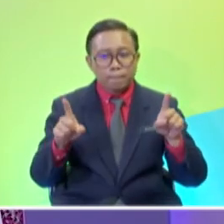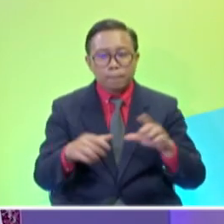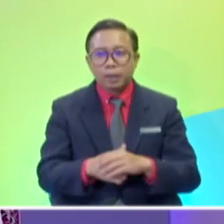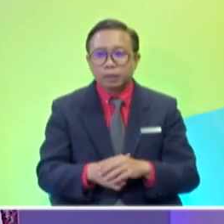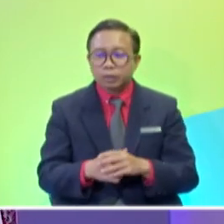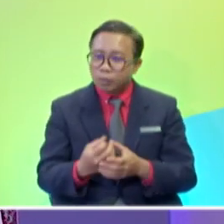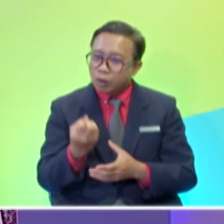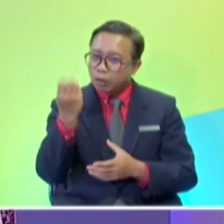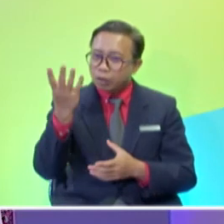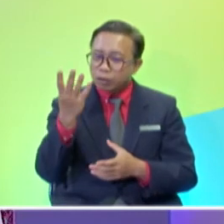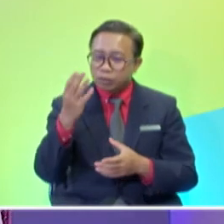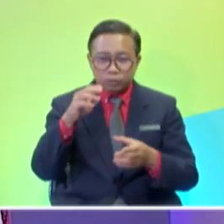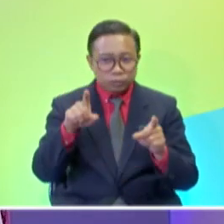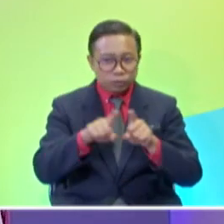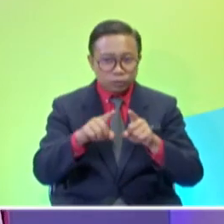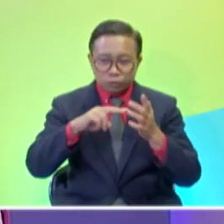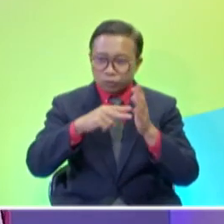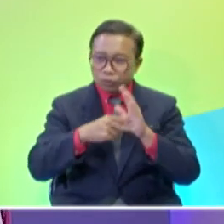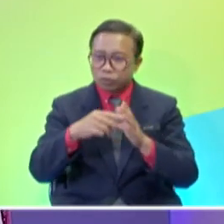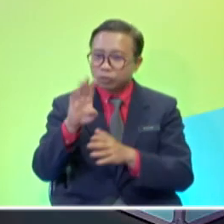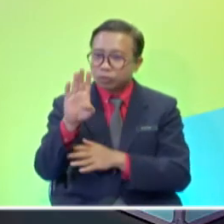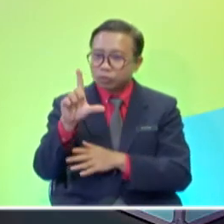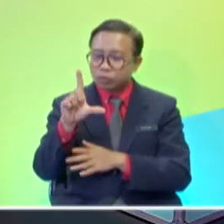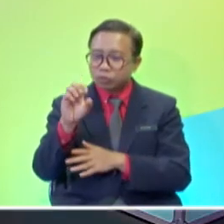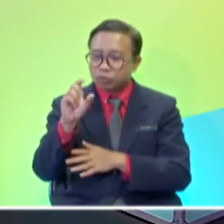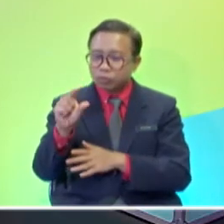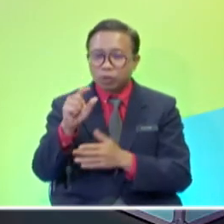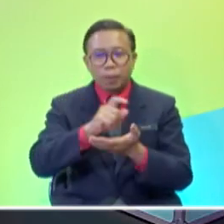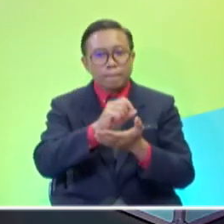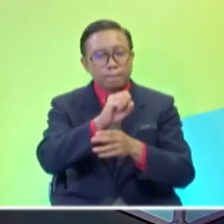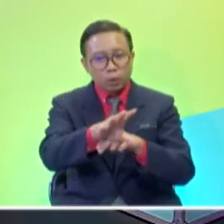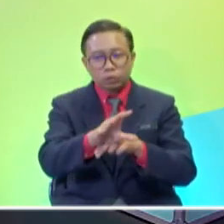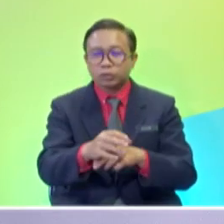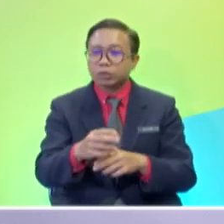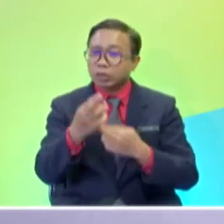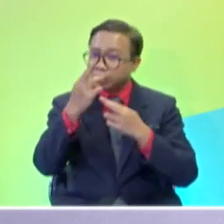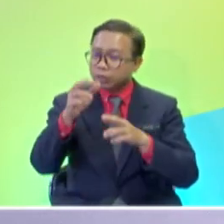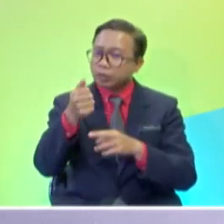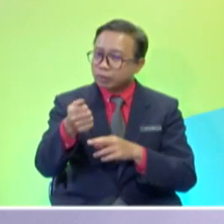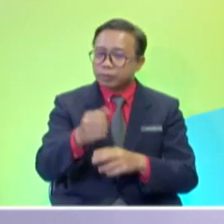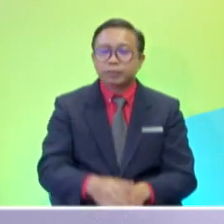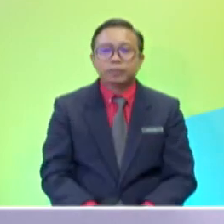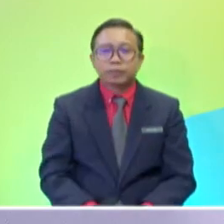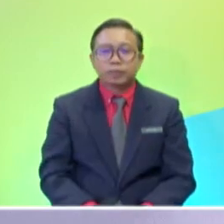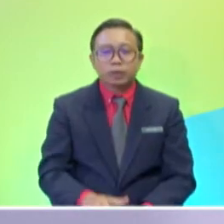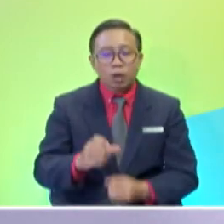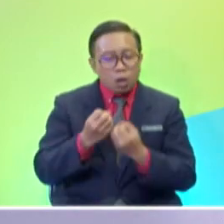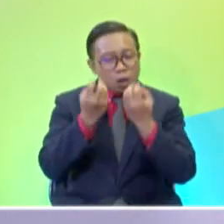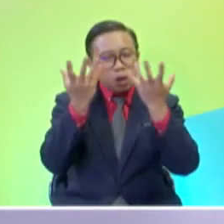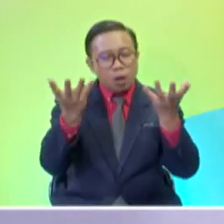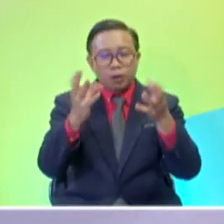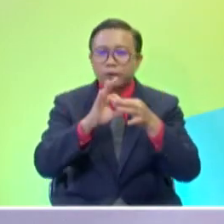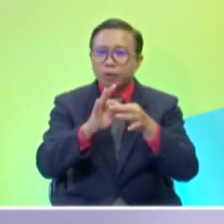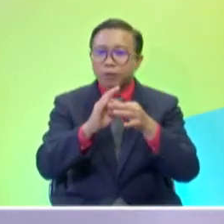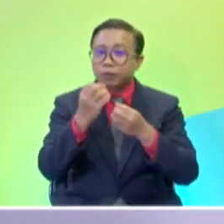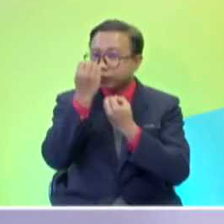condensed blog post. How did you feel after you read it and listened to it? I felt there was a lot of information that she gave,